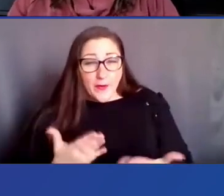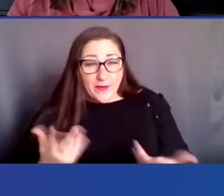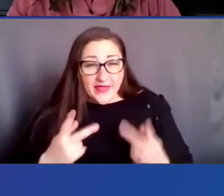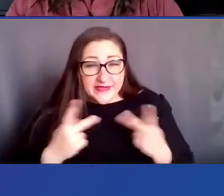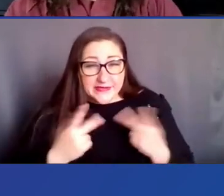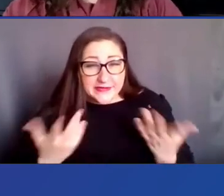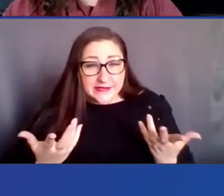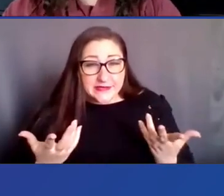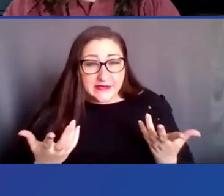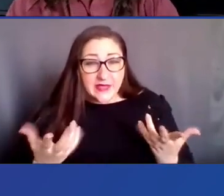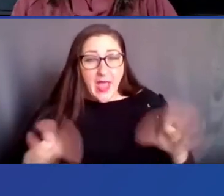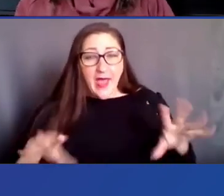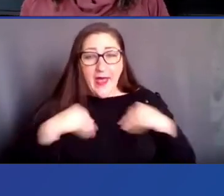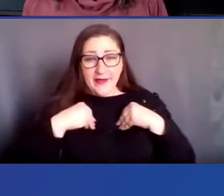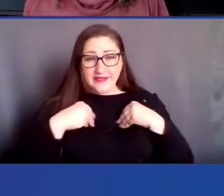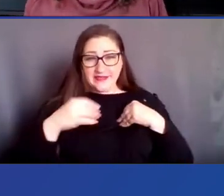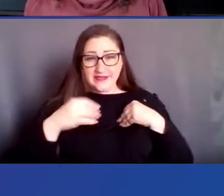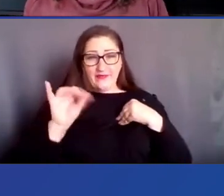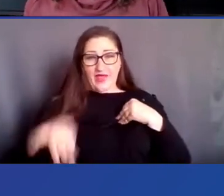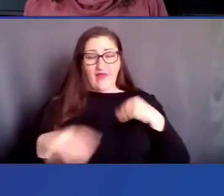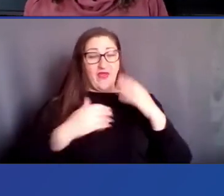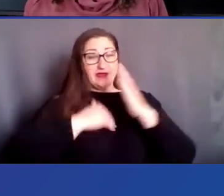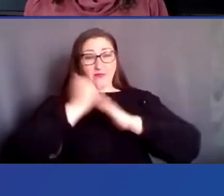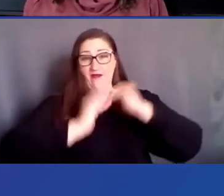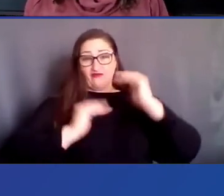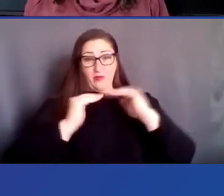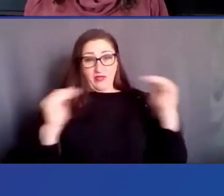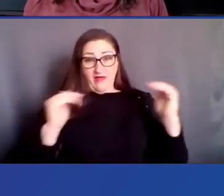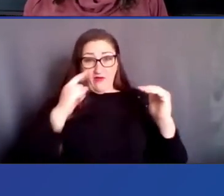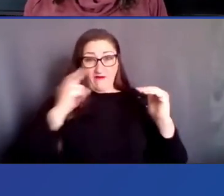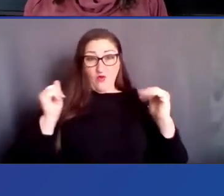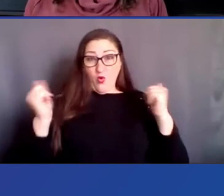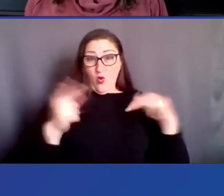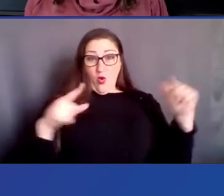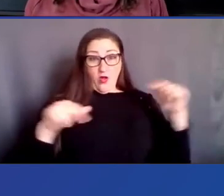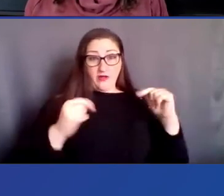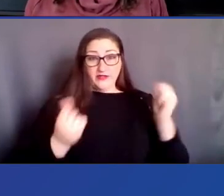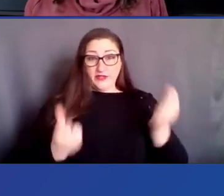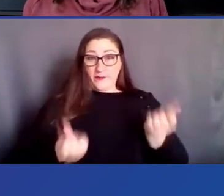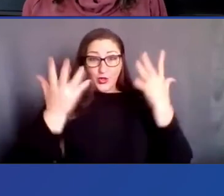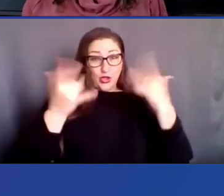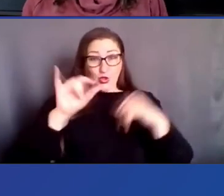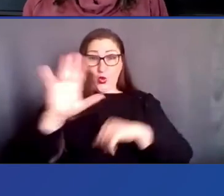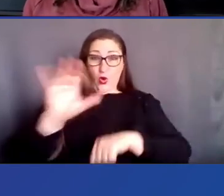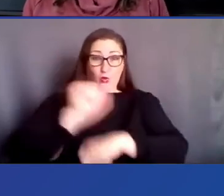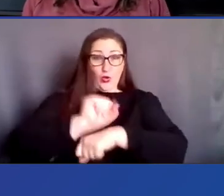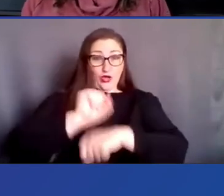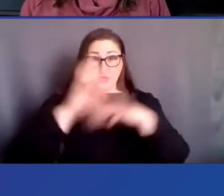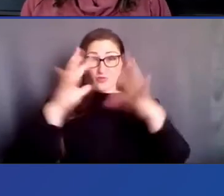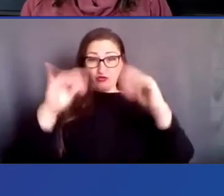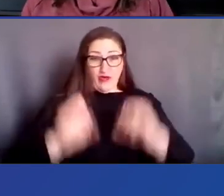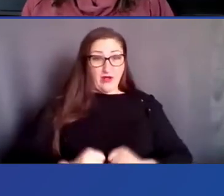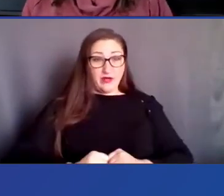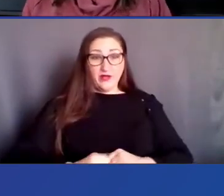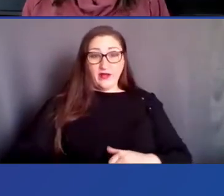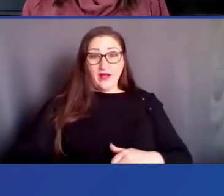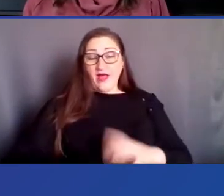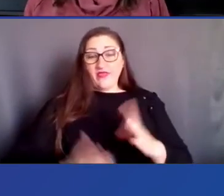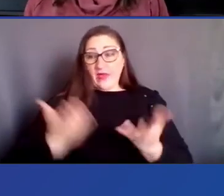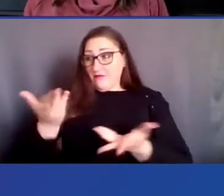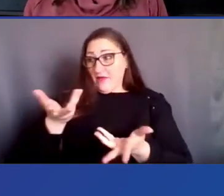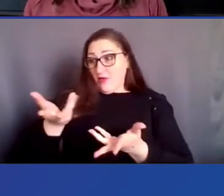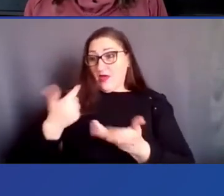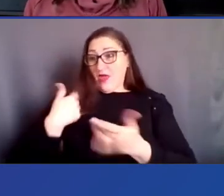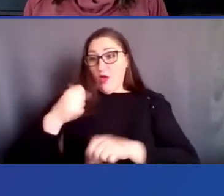And I'm okay with that. That's my comfort level. It may not be your comfort level to burn your work to the ground. That's cool. Then maybe we don't need to work together. But